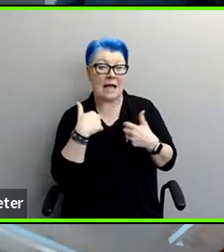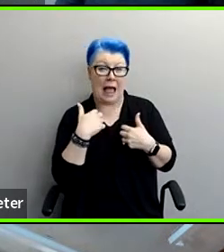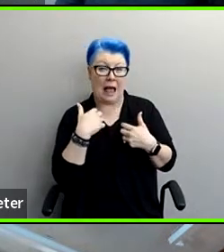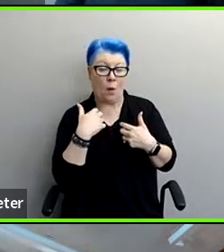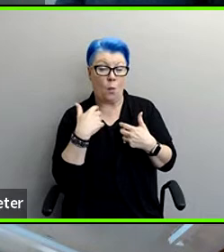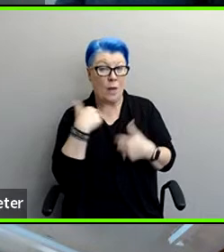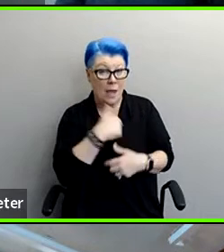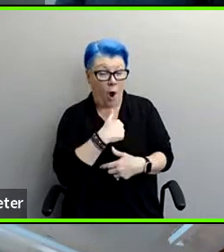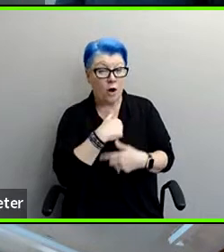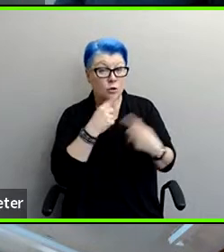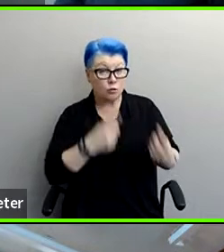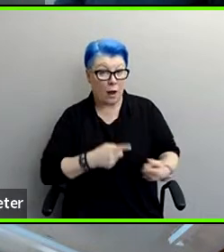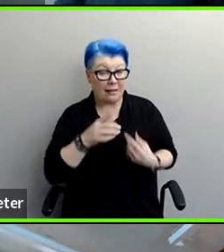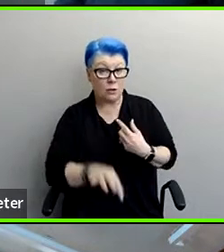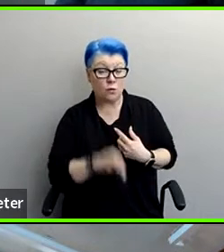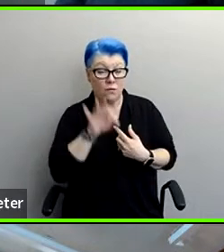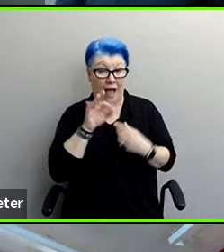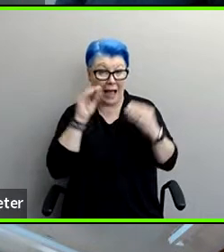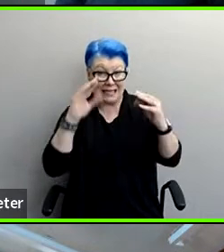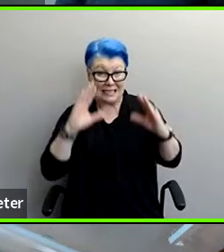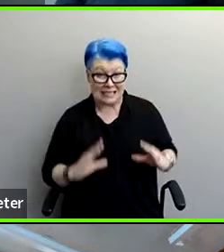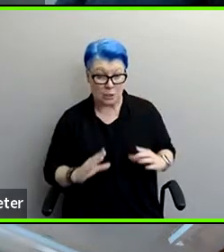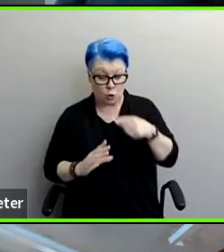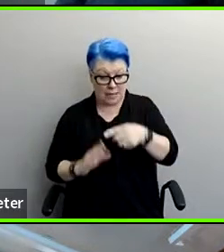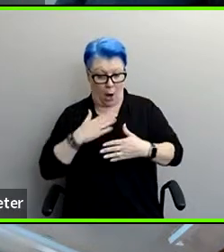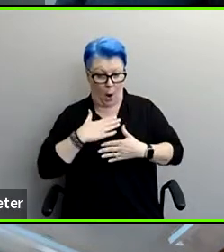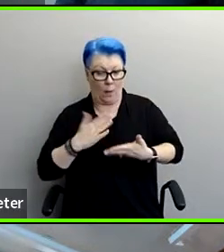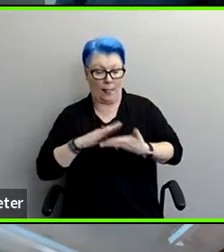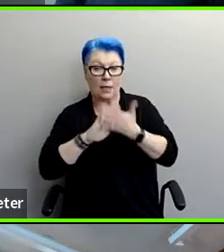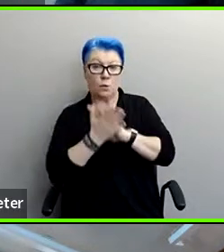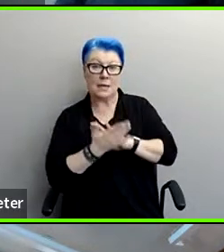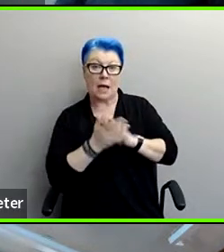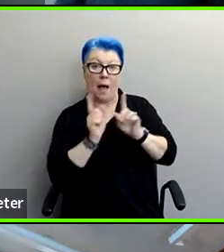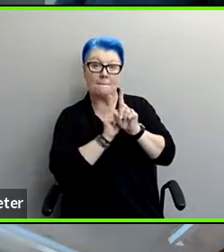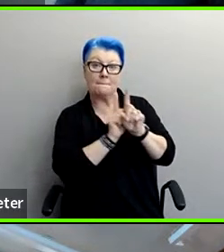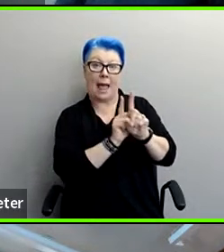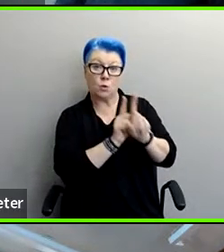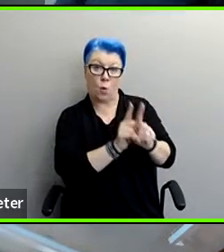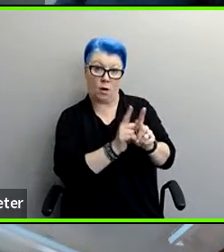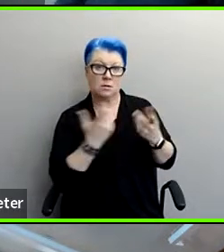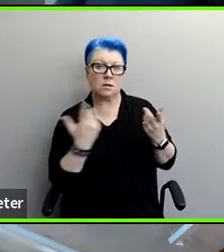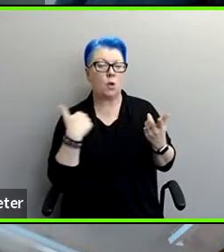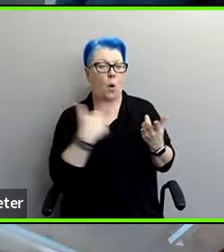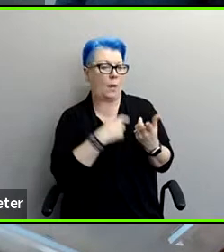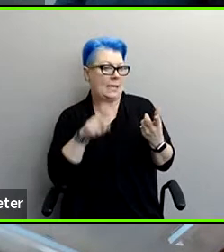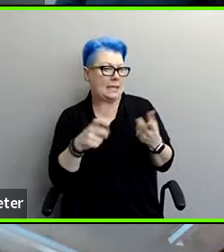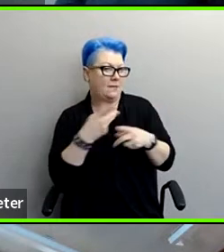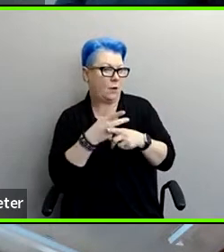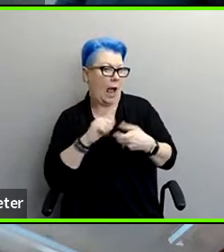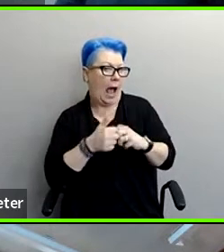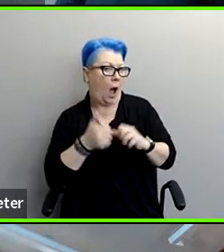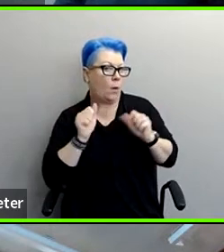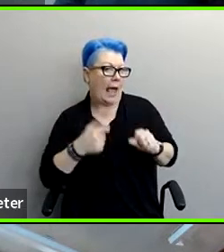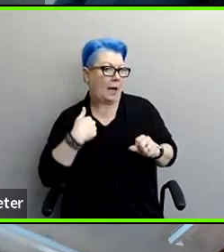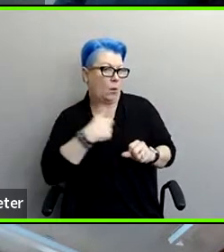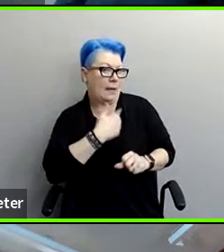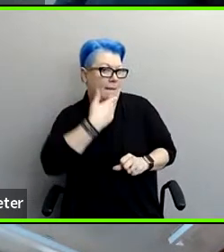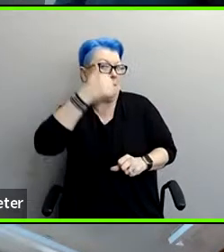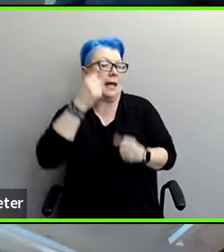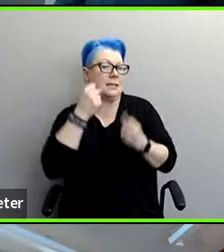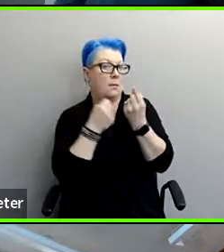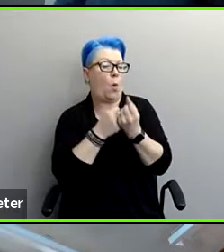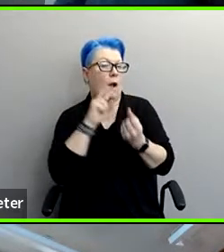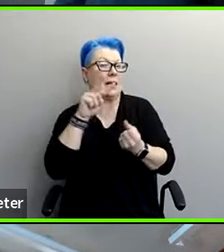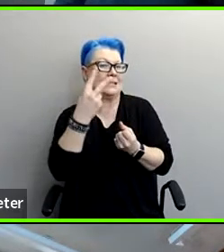time finding teachers to take that on, so we're having to be creative and find different ways that we can support those year two teachers, maybe more in a cohort